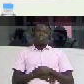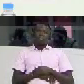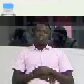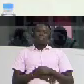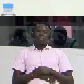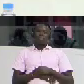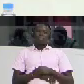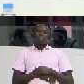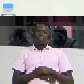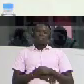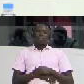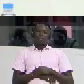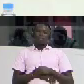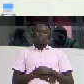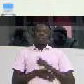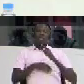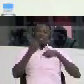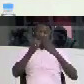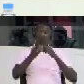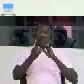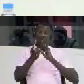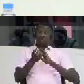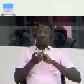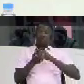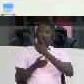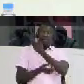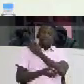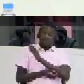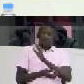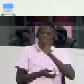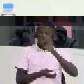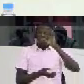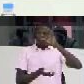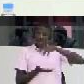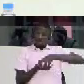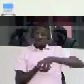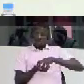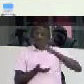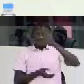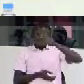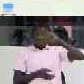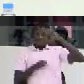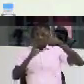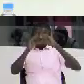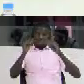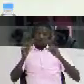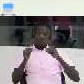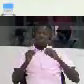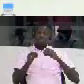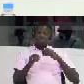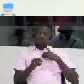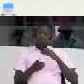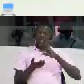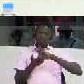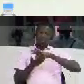After the Majoge Banjul police station, when I left the Banjul police station, ma ñëw to